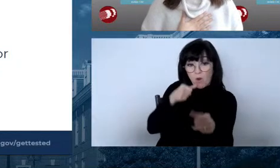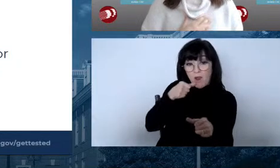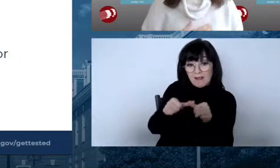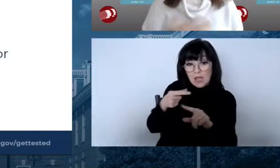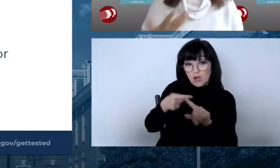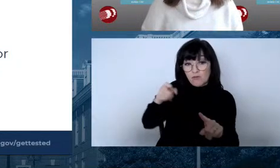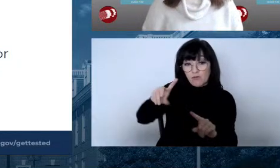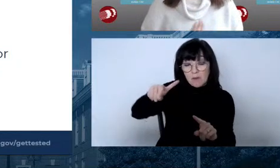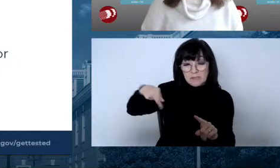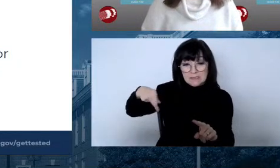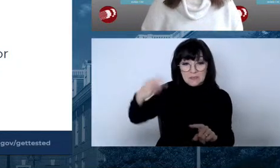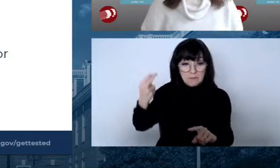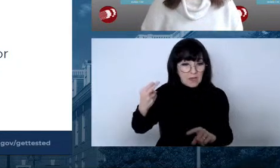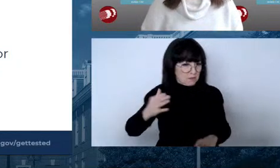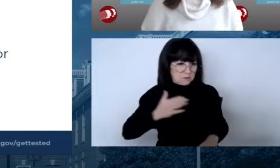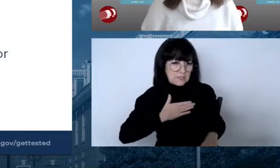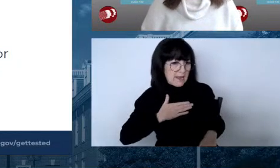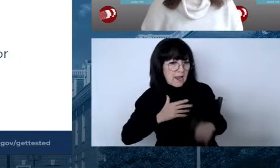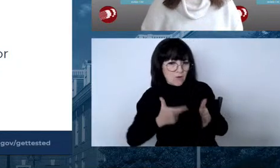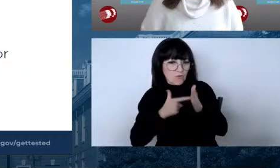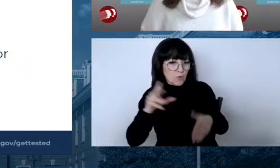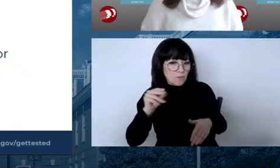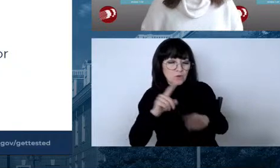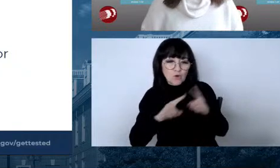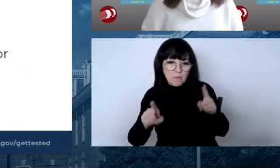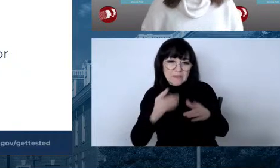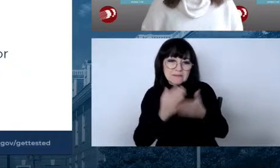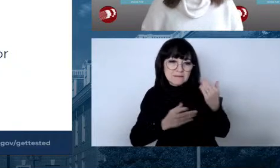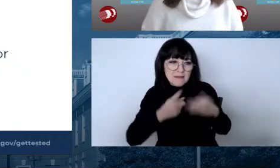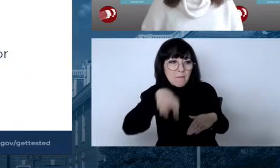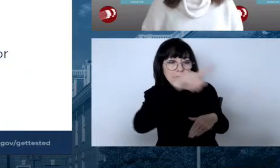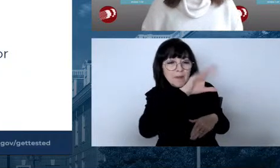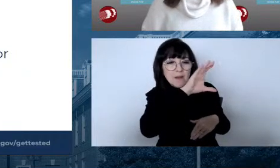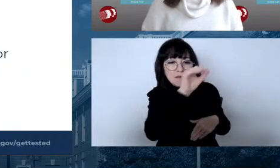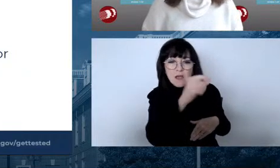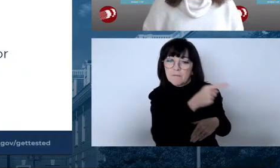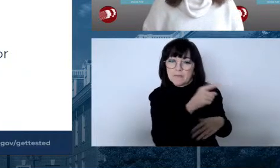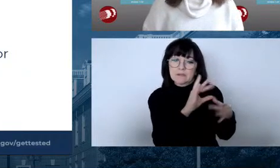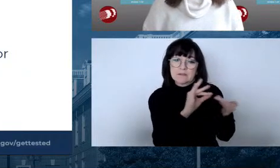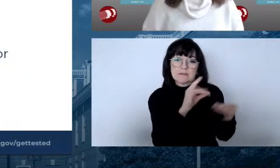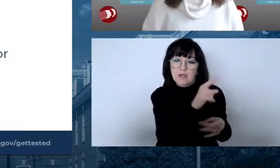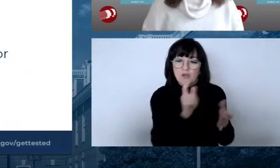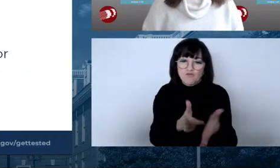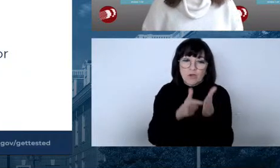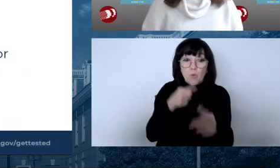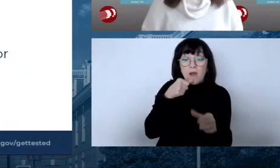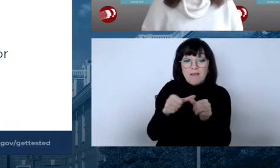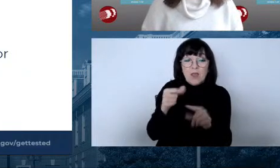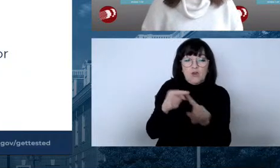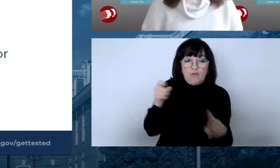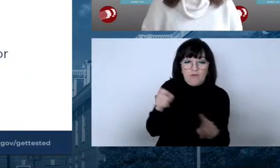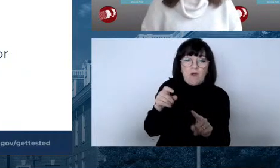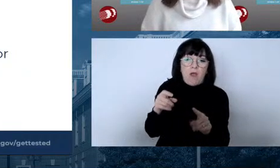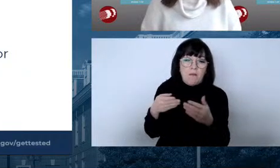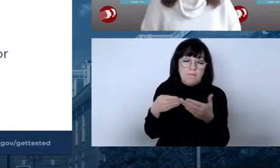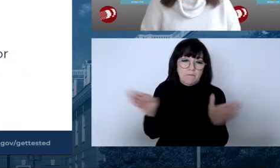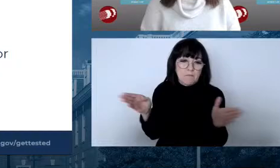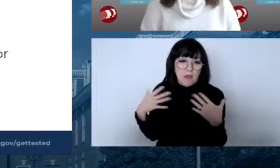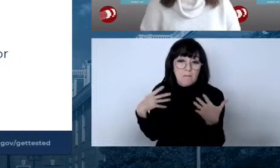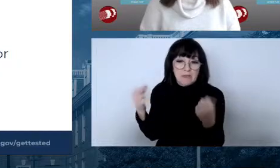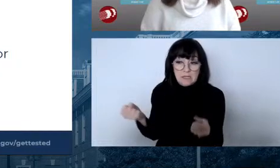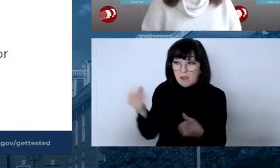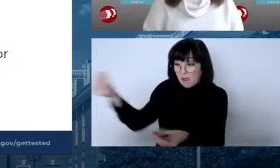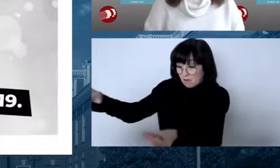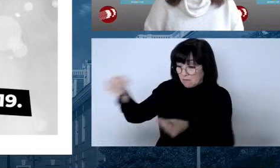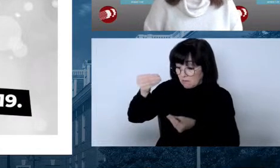DPH requirement, but something that employers have done, please be aware that that is not something we are going to be able to provide for the foreseeable